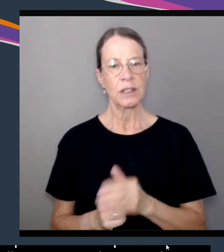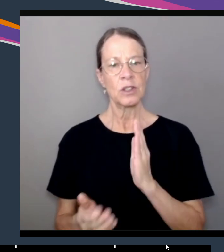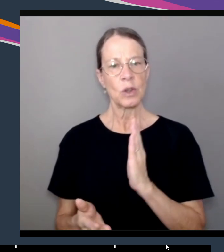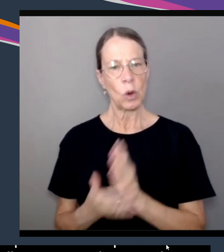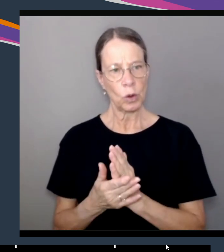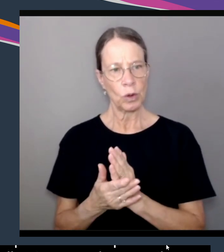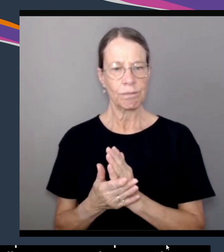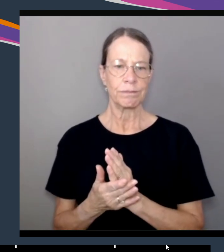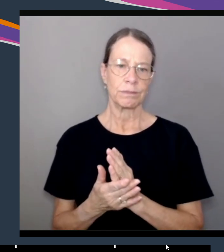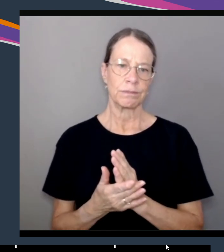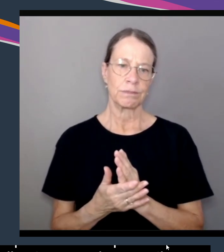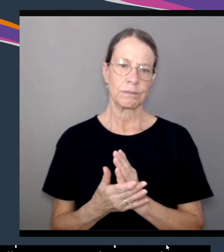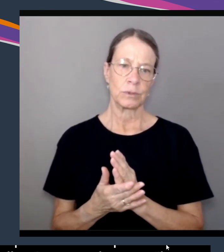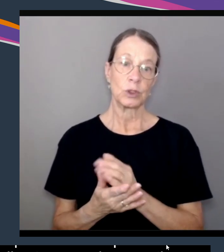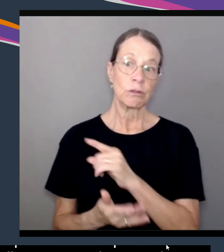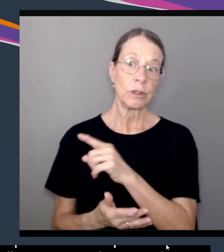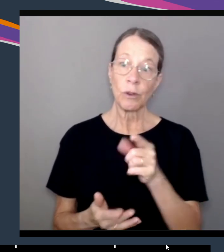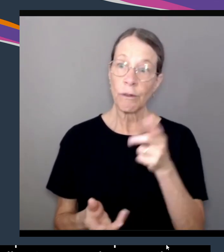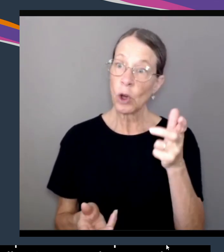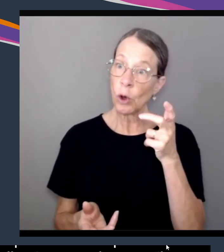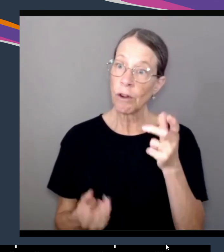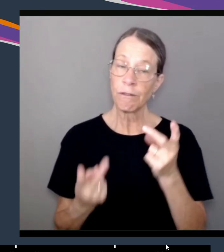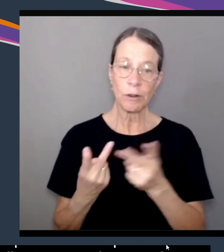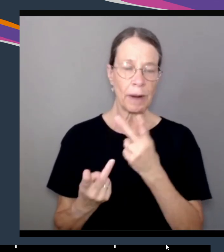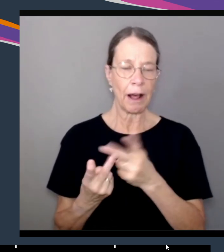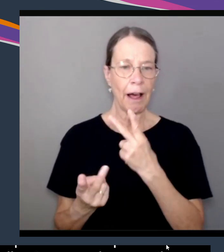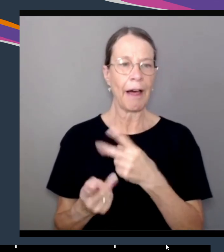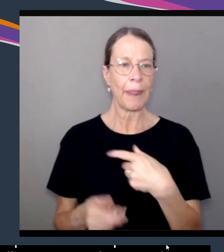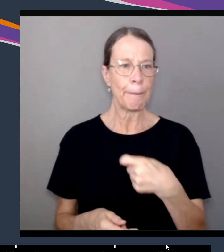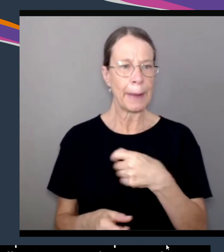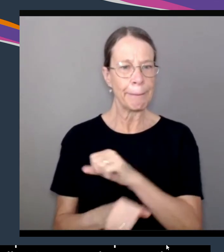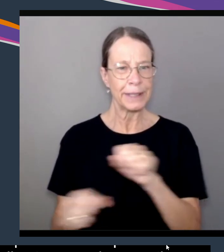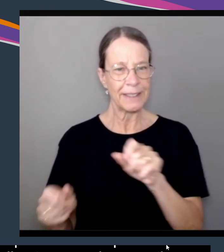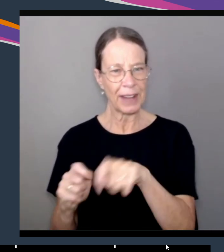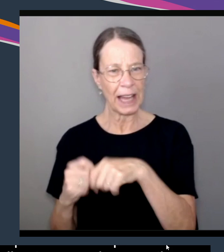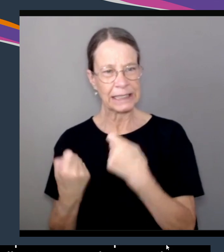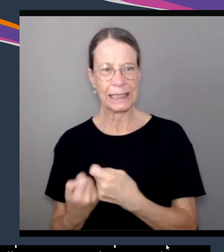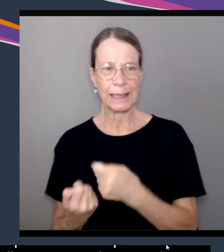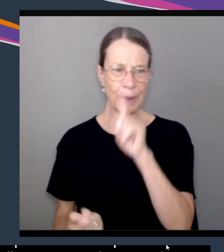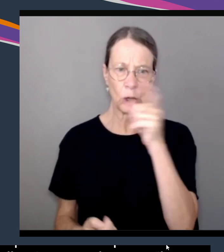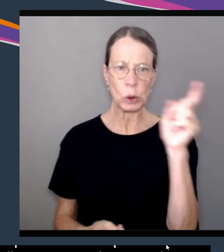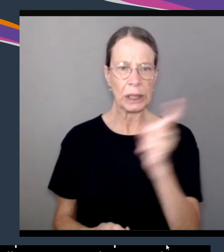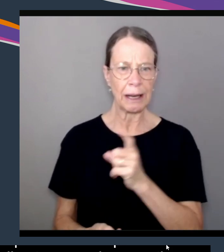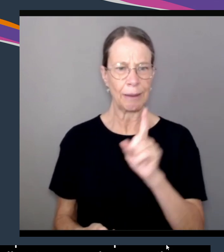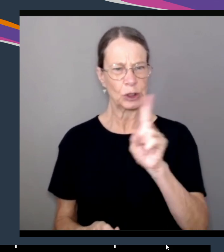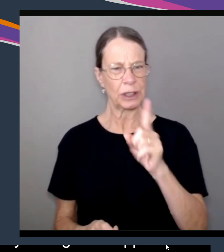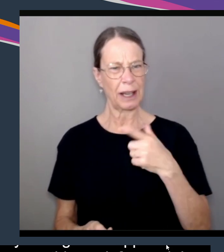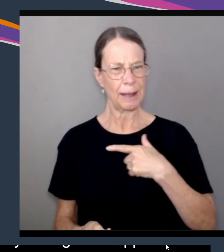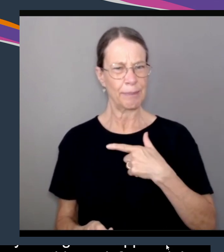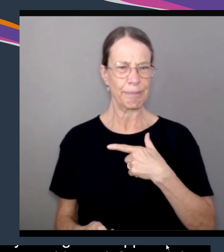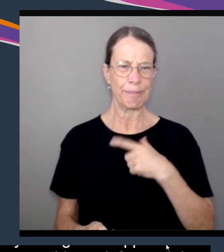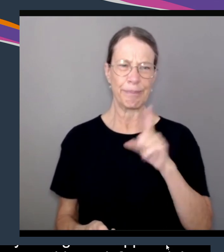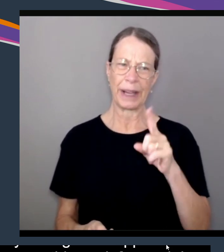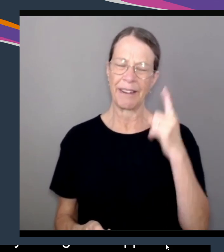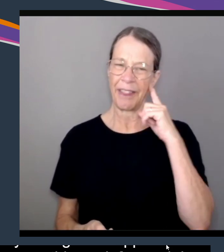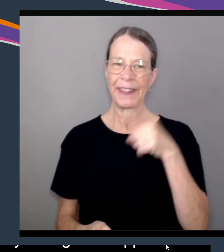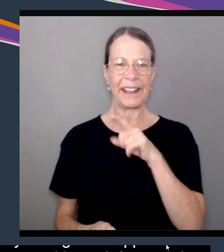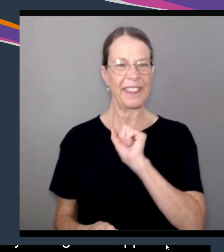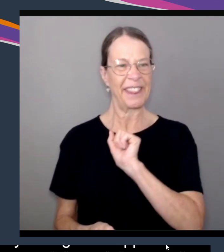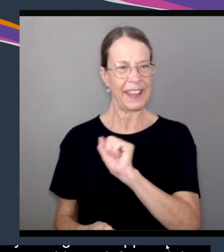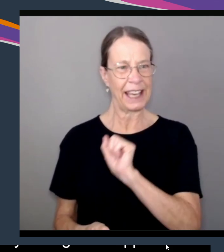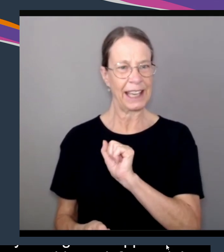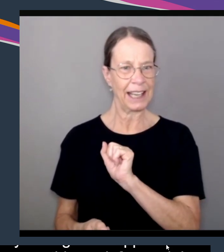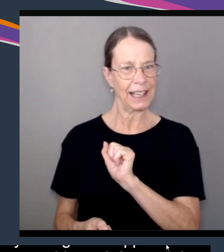also heard from other members of our NDRP funded team who couldn't join us today, as I think their insights really speak directly to why disability leadership